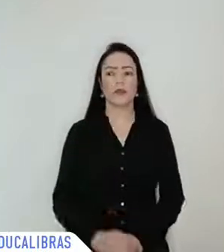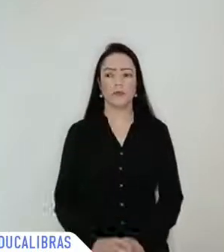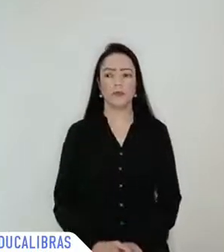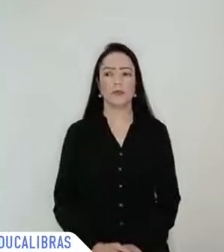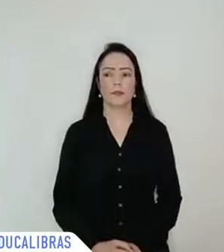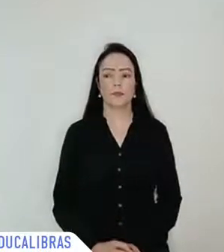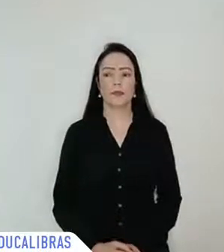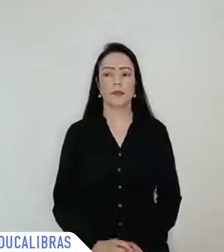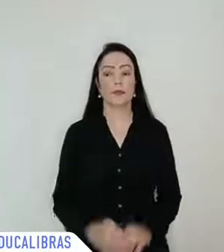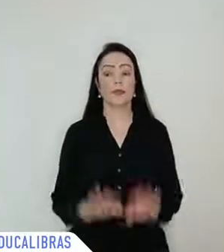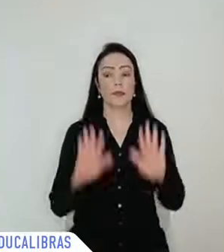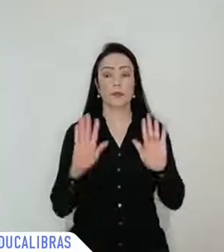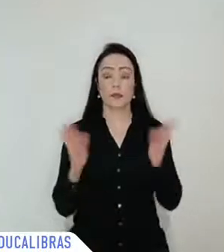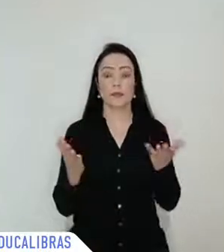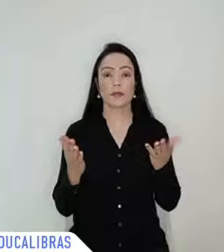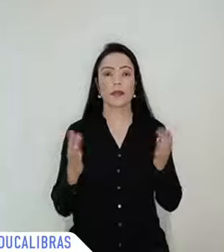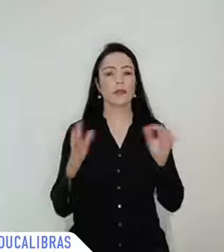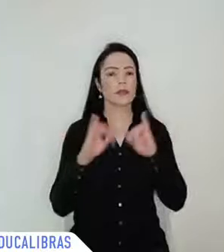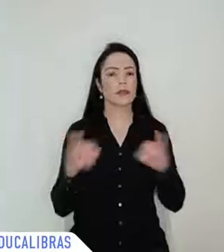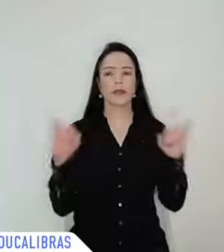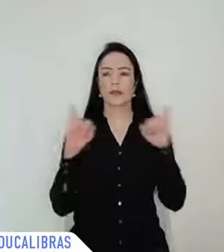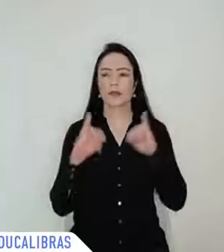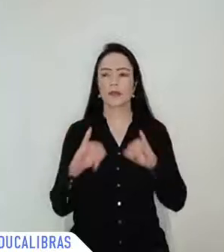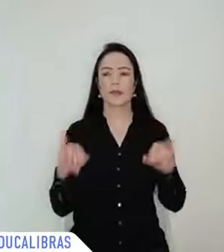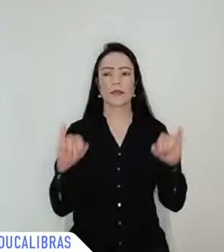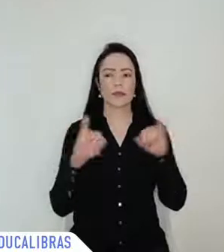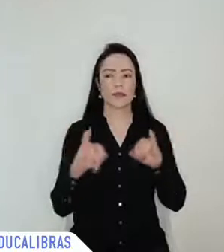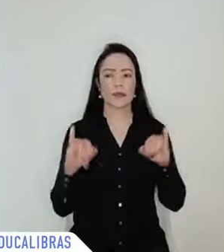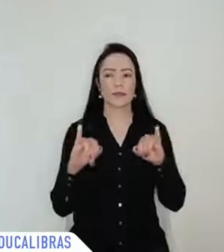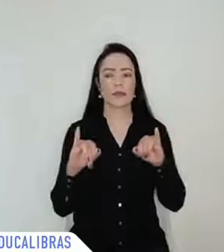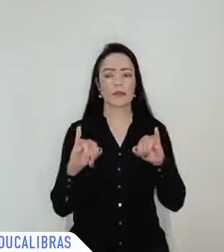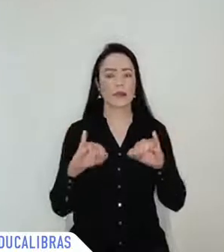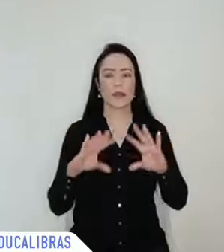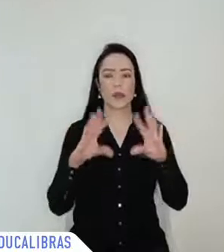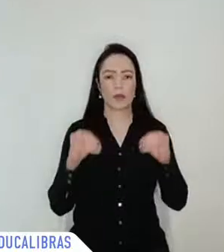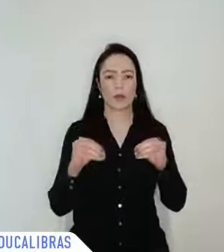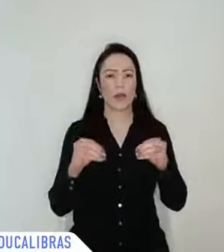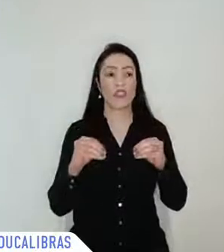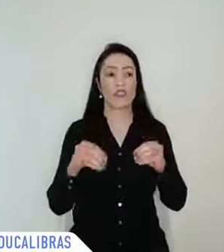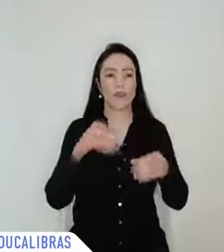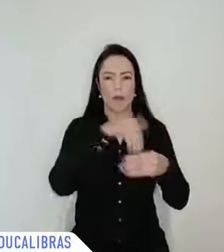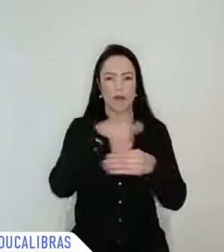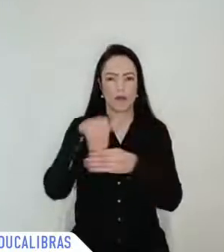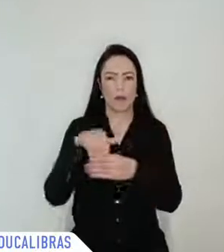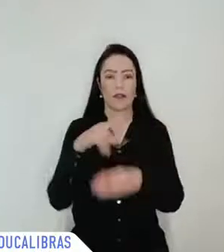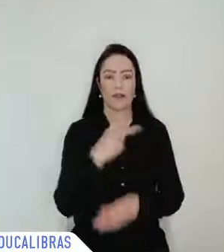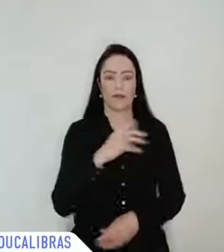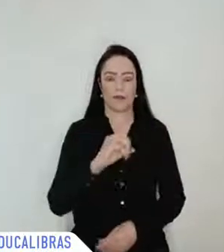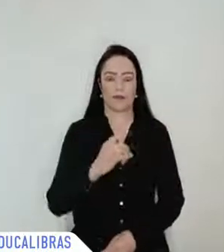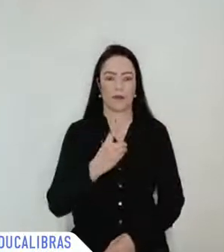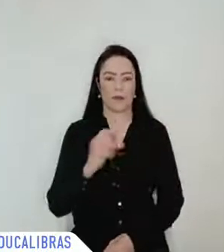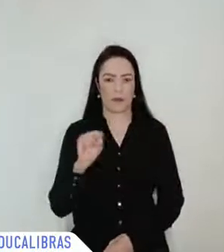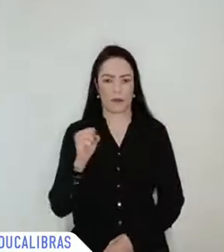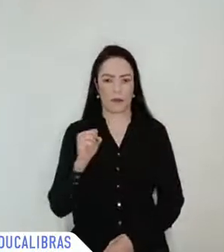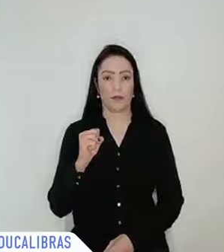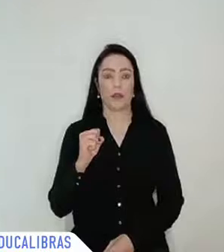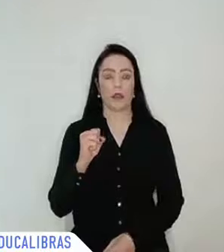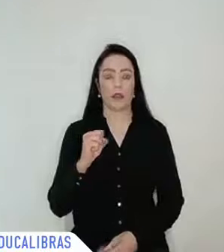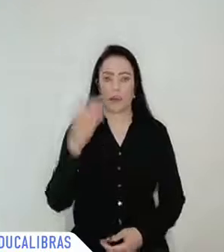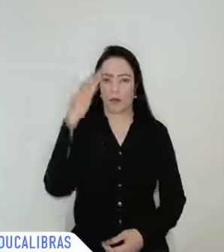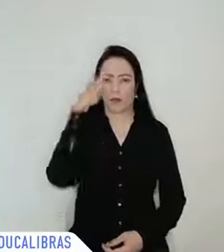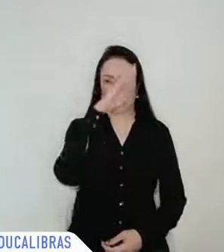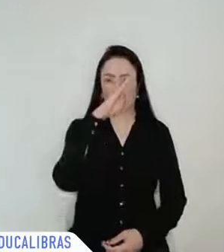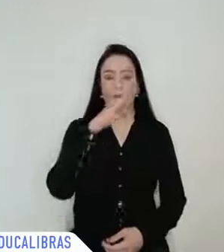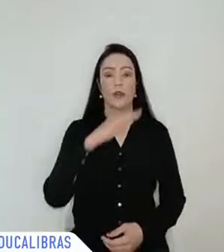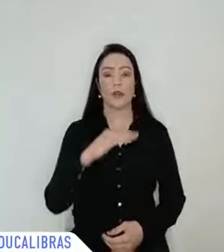sometimes not. And this tension is nothing new. But with the electoral campaign for